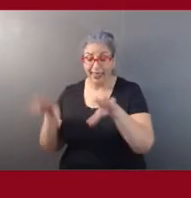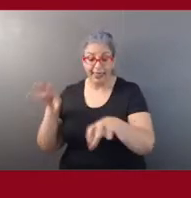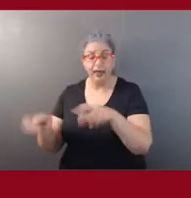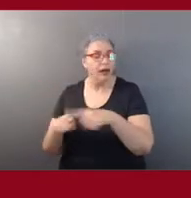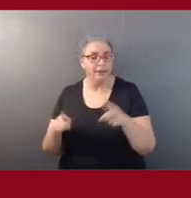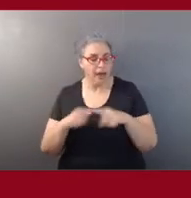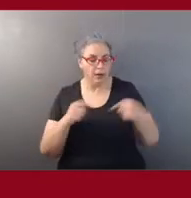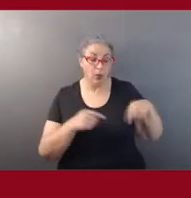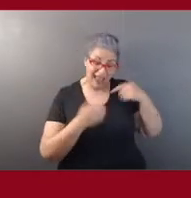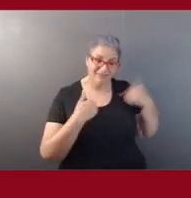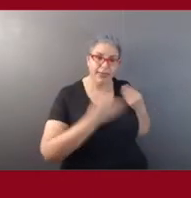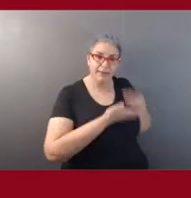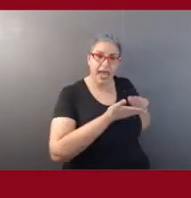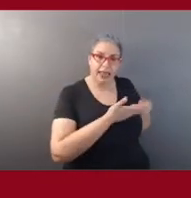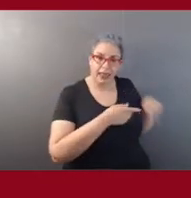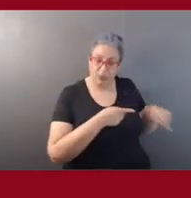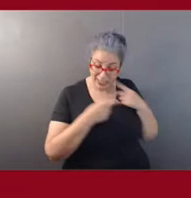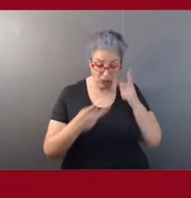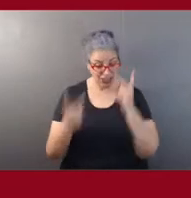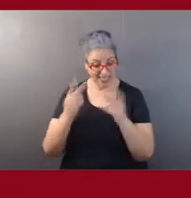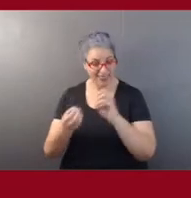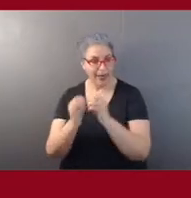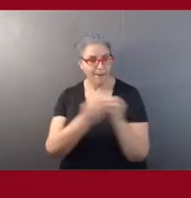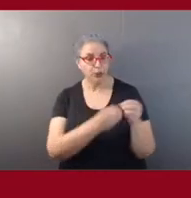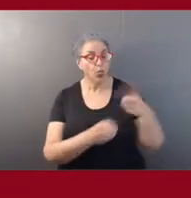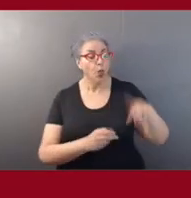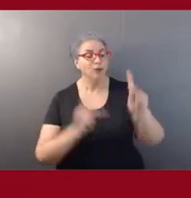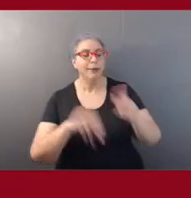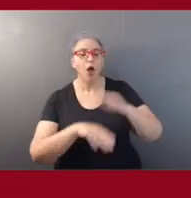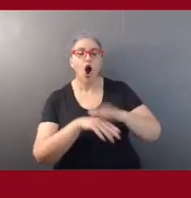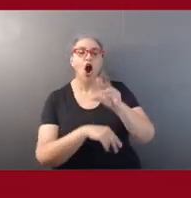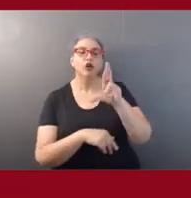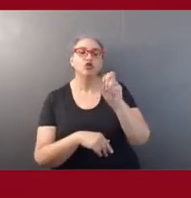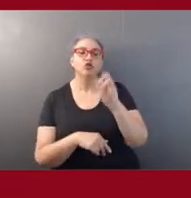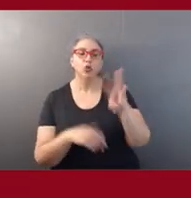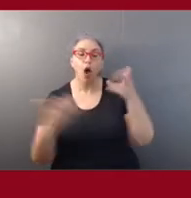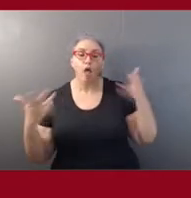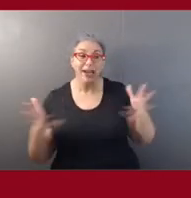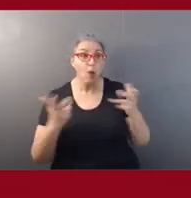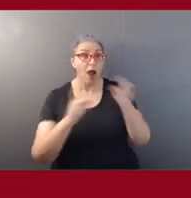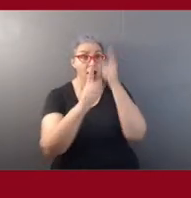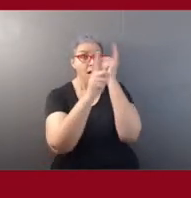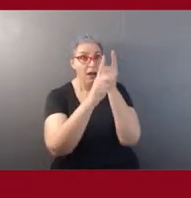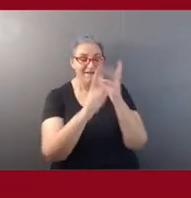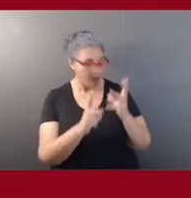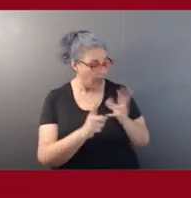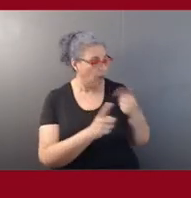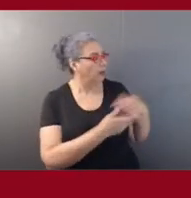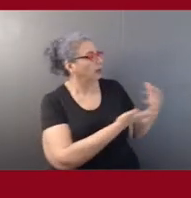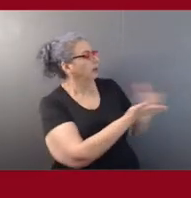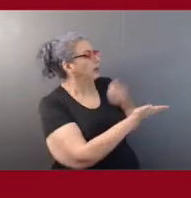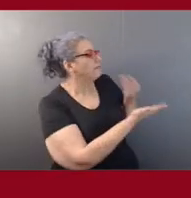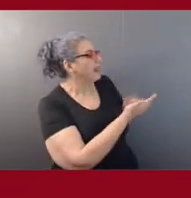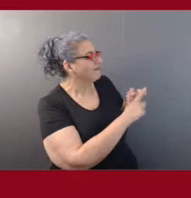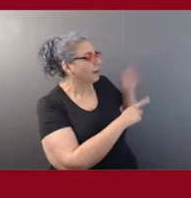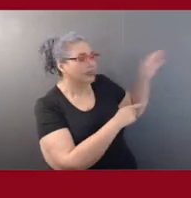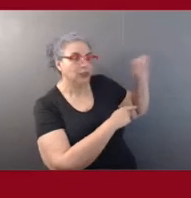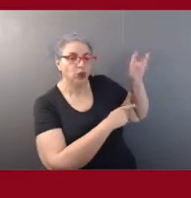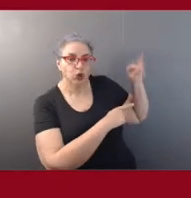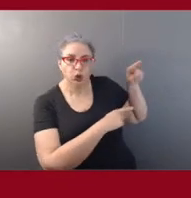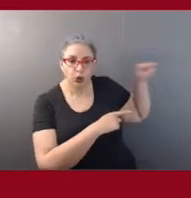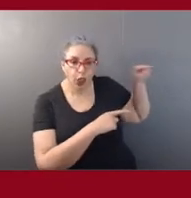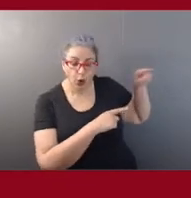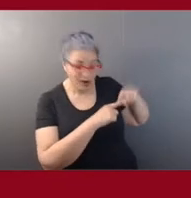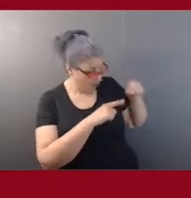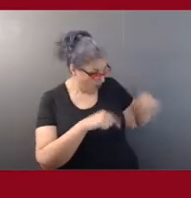people are, you know, we know that all of these people on Kruvy are aspiring to be X. Let's go get the money from the studio, because we know that that's also missing